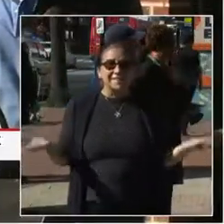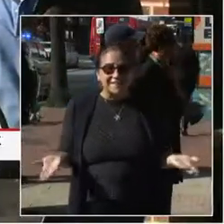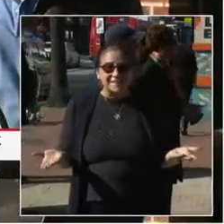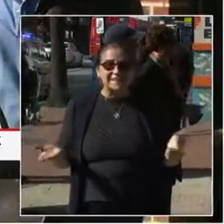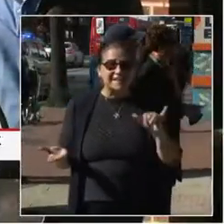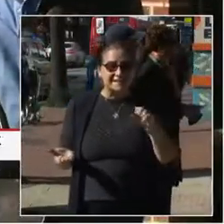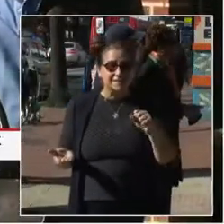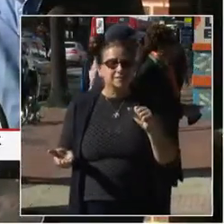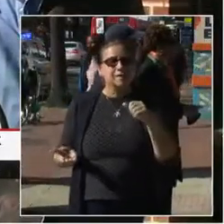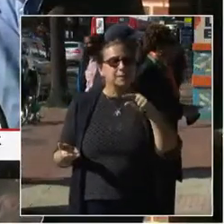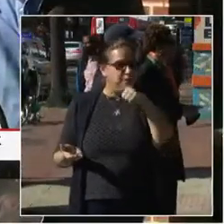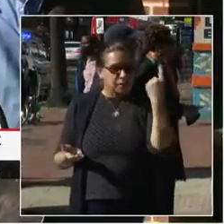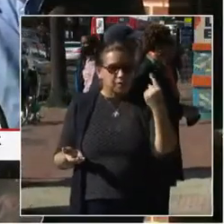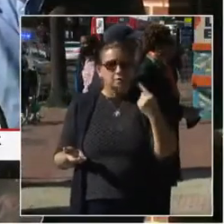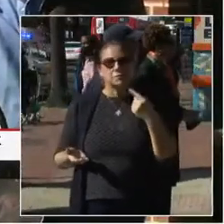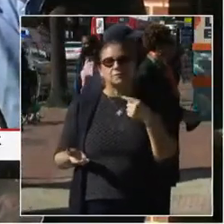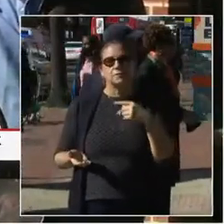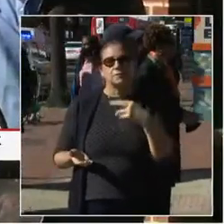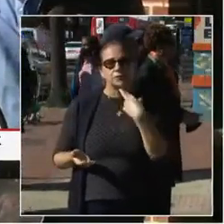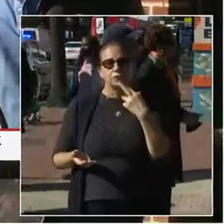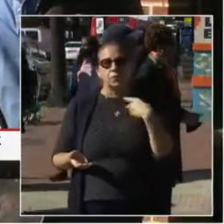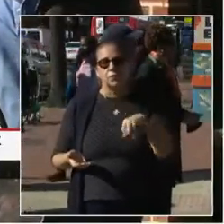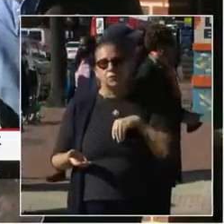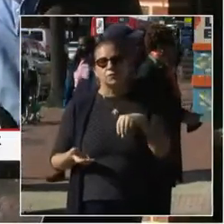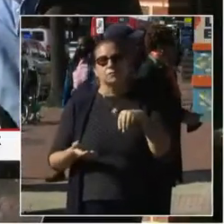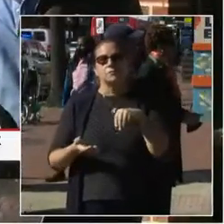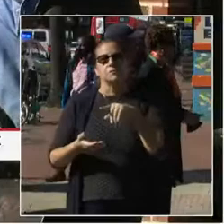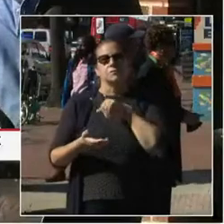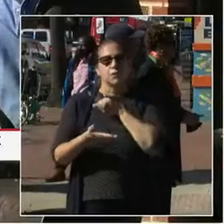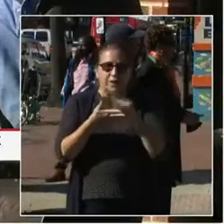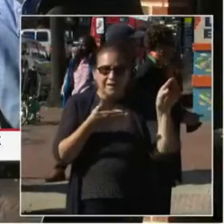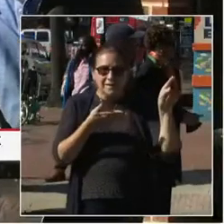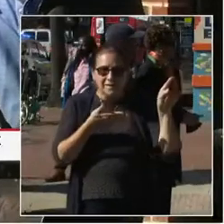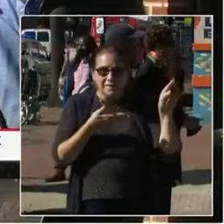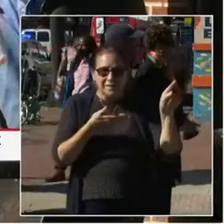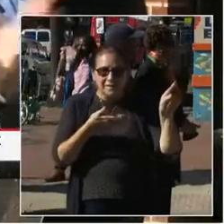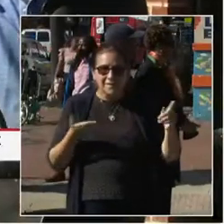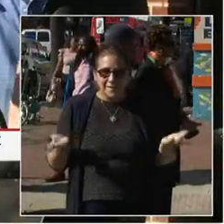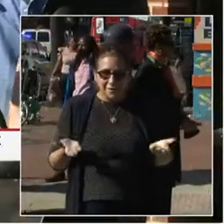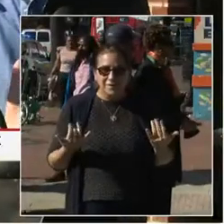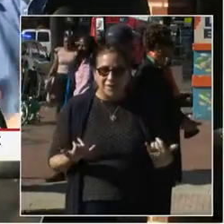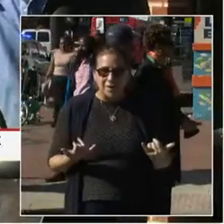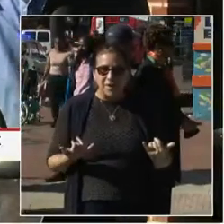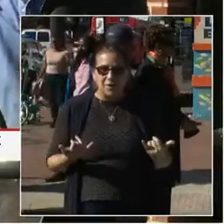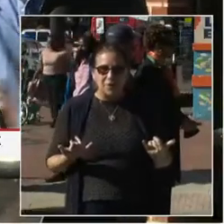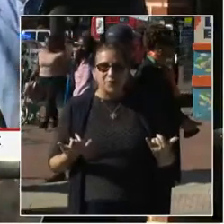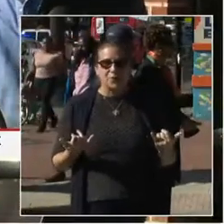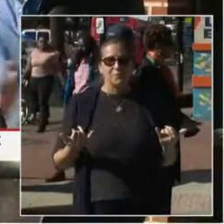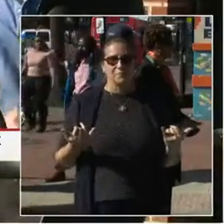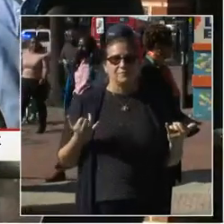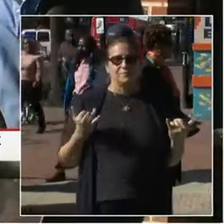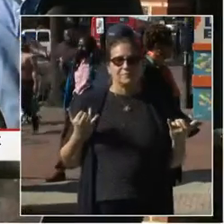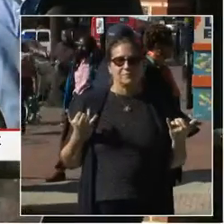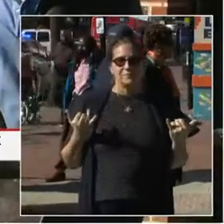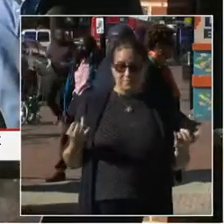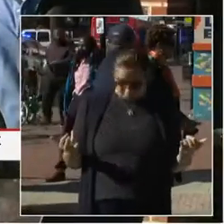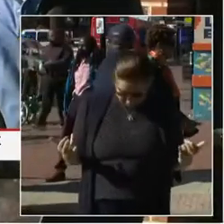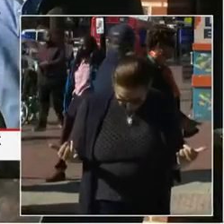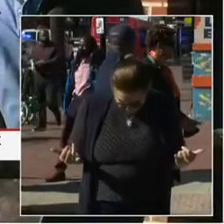little taste. But for those of you who aren't chained to your toddler, please come out, shop,